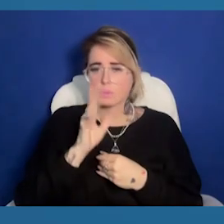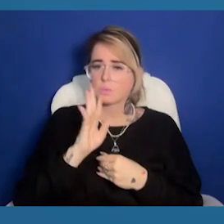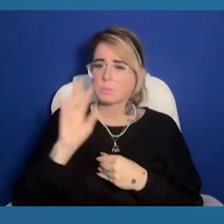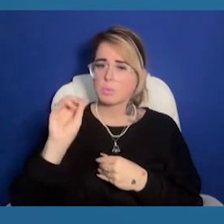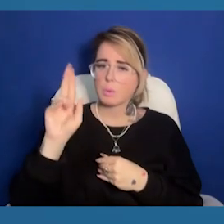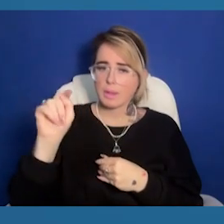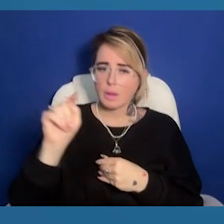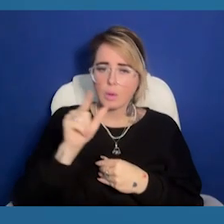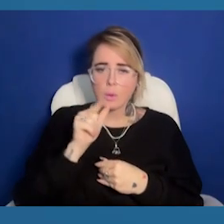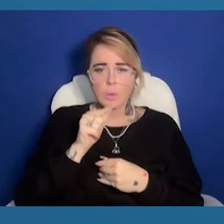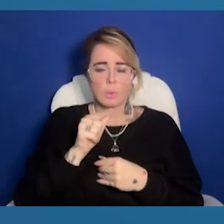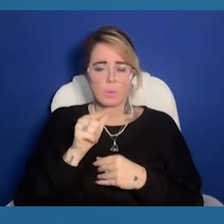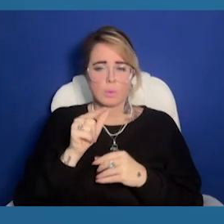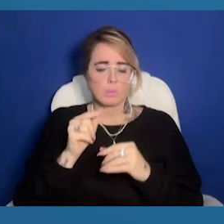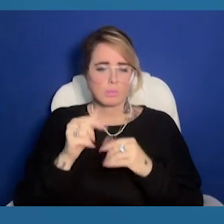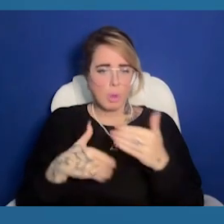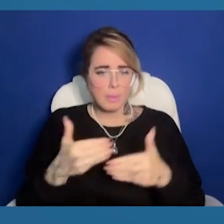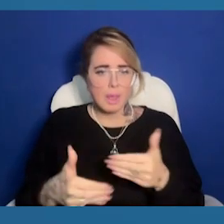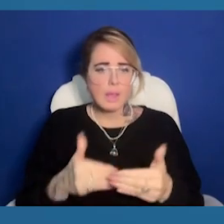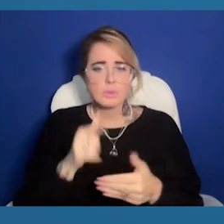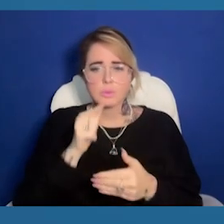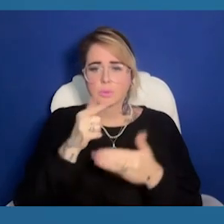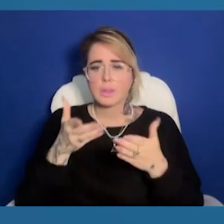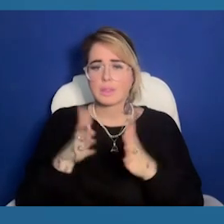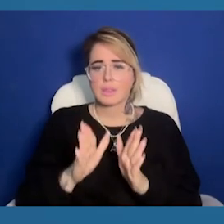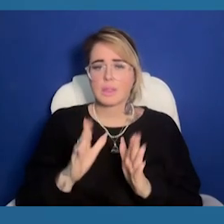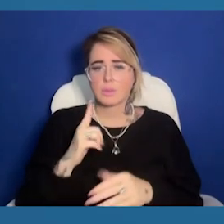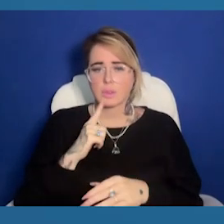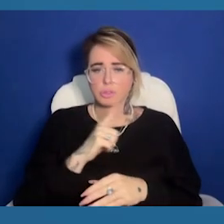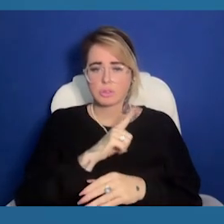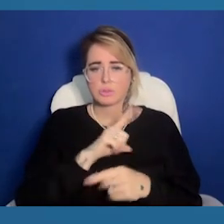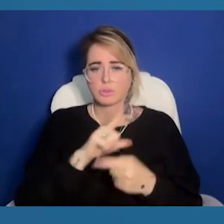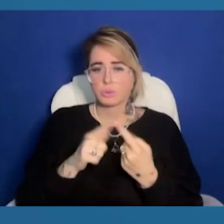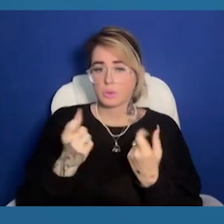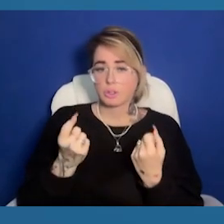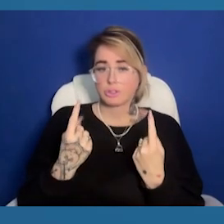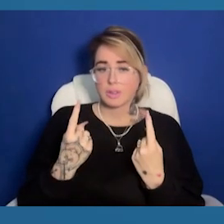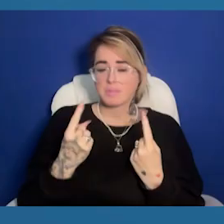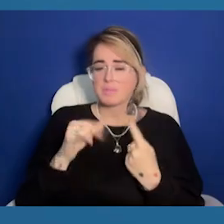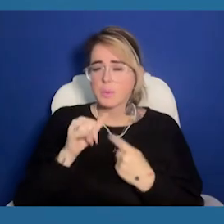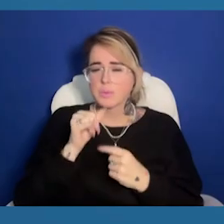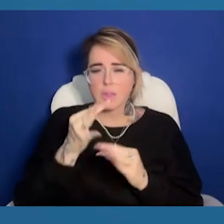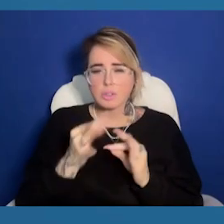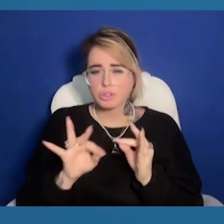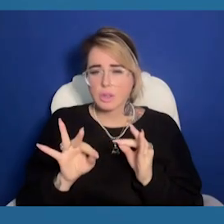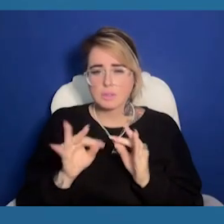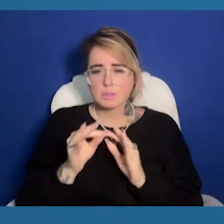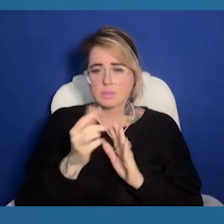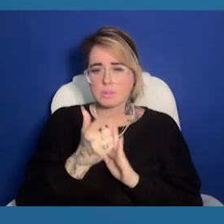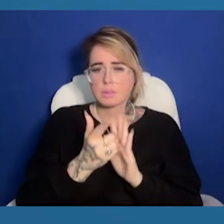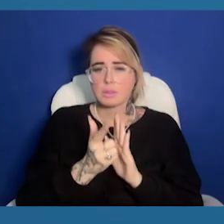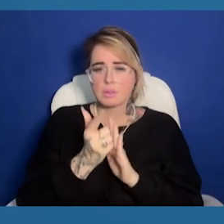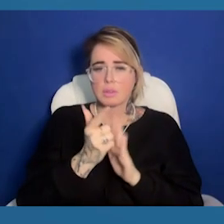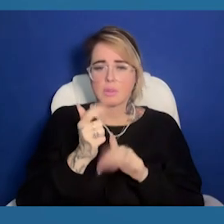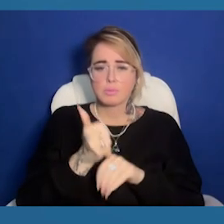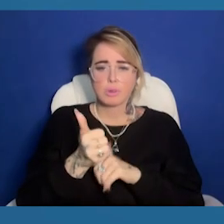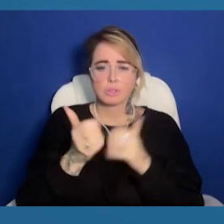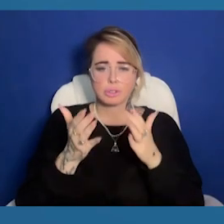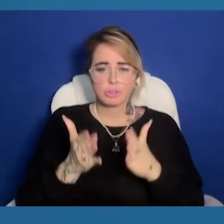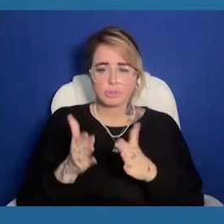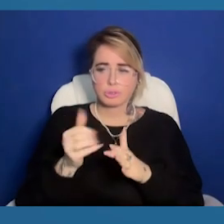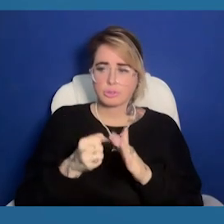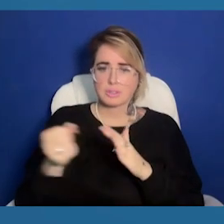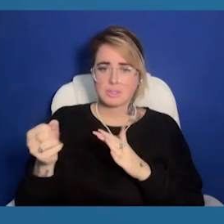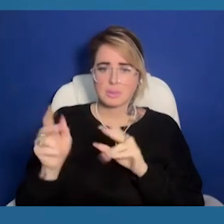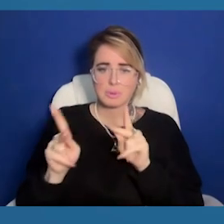who mobilized and allowed the legislature to understand it wasn't just prosecutors wanting to send people to prison,